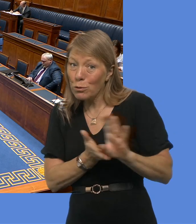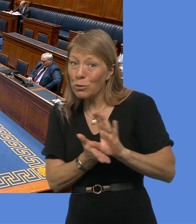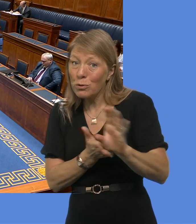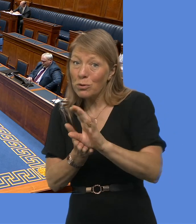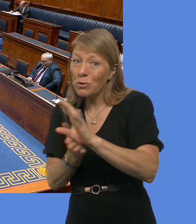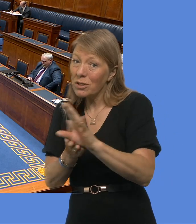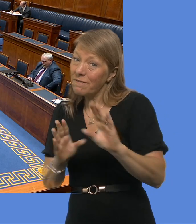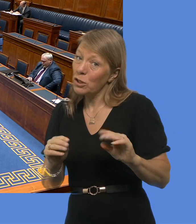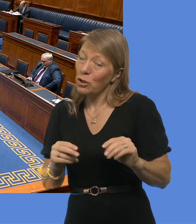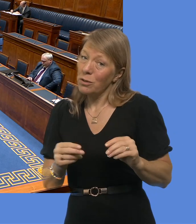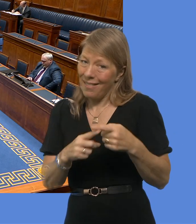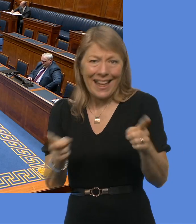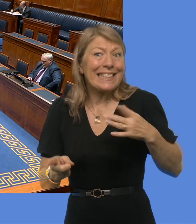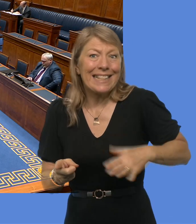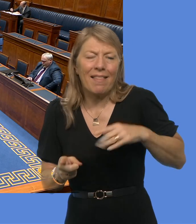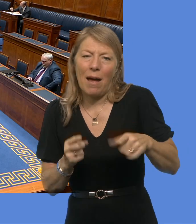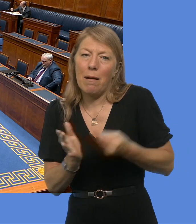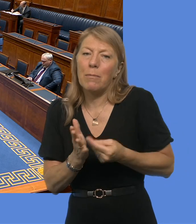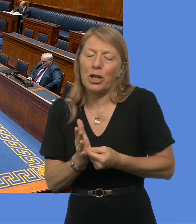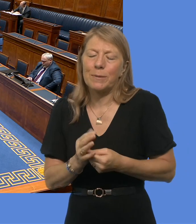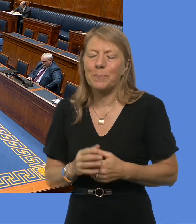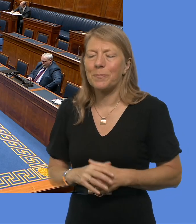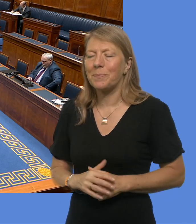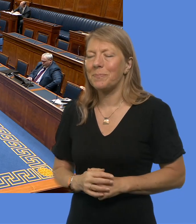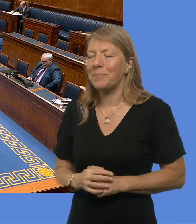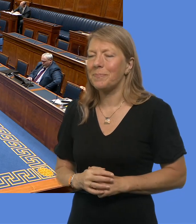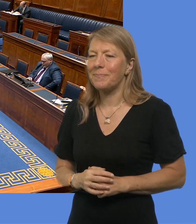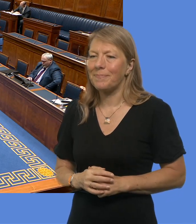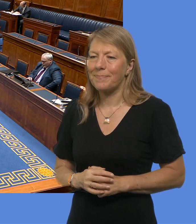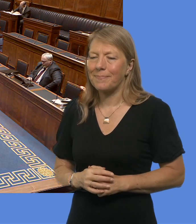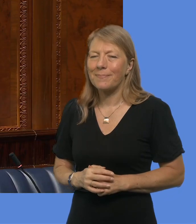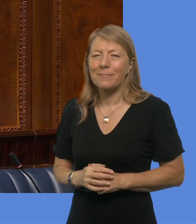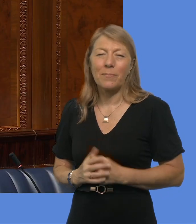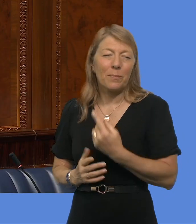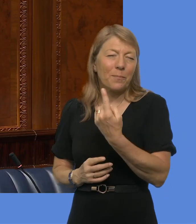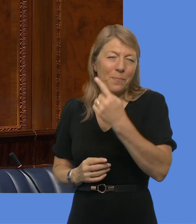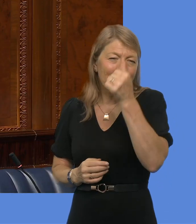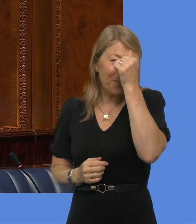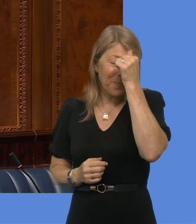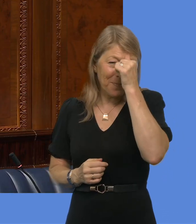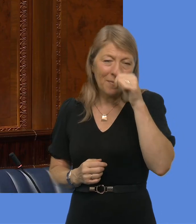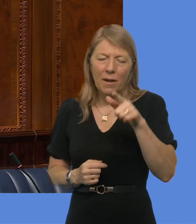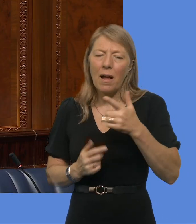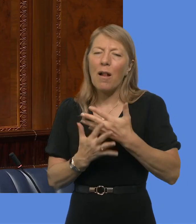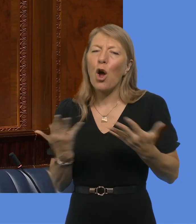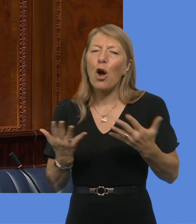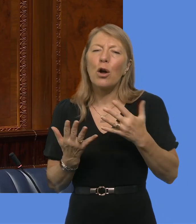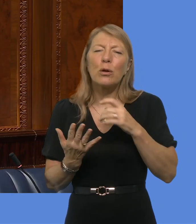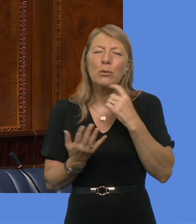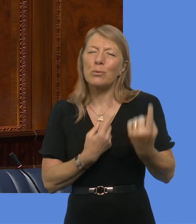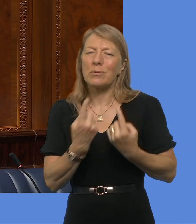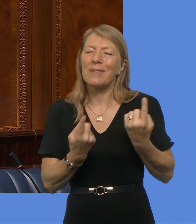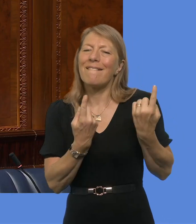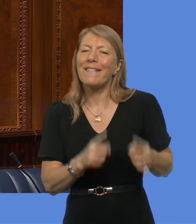the Minister for that answer. The Deputy First Minister will be aware of calls from victim support organisations for an extension to the deadline for applications for backdated